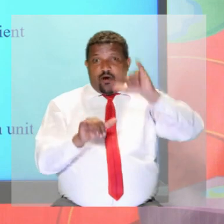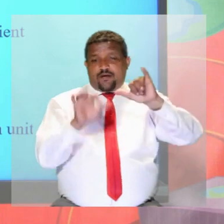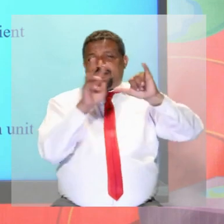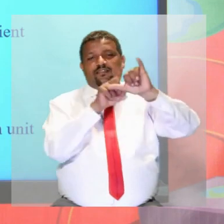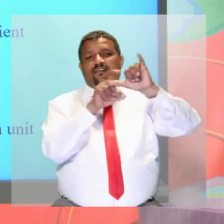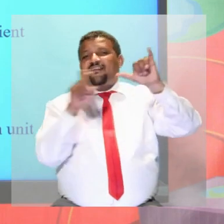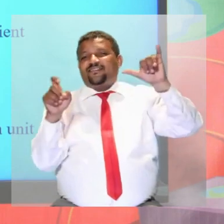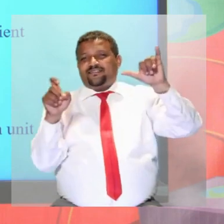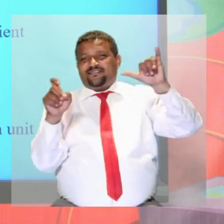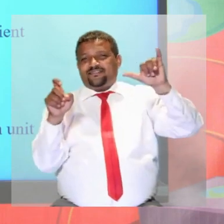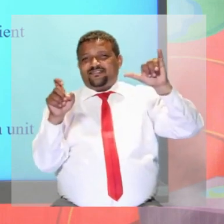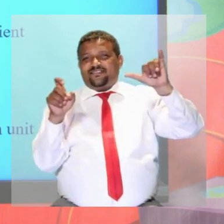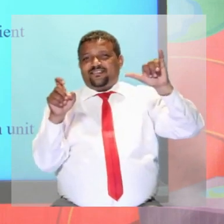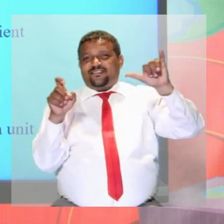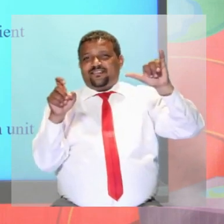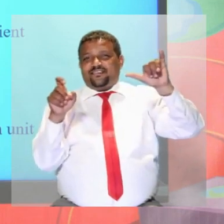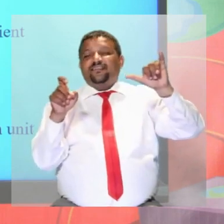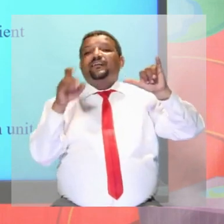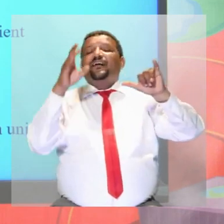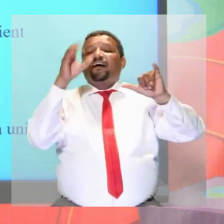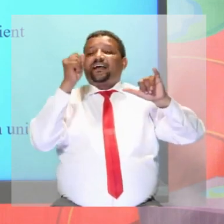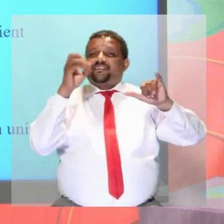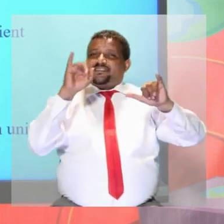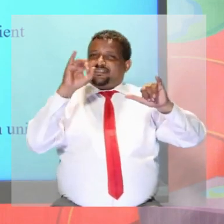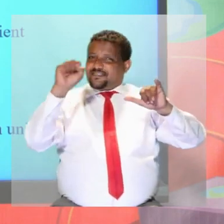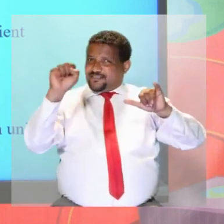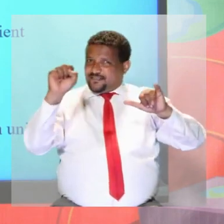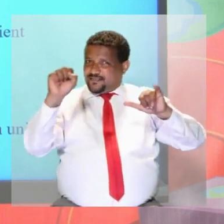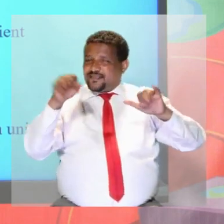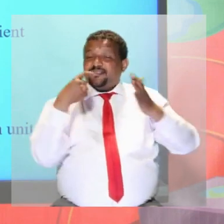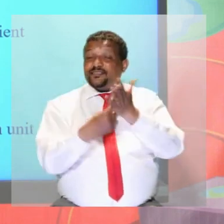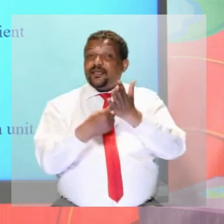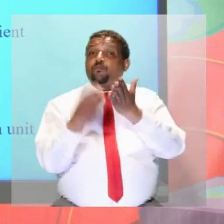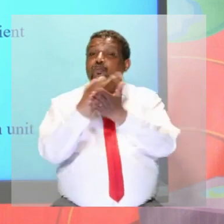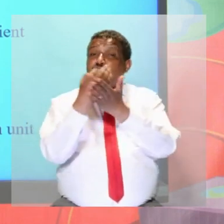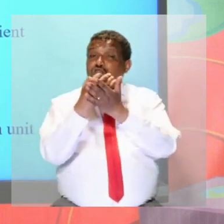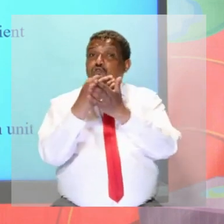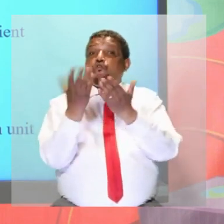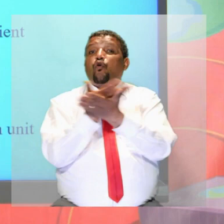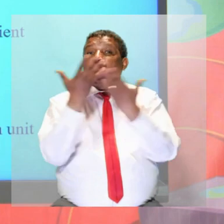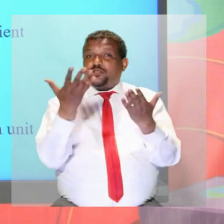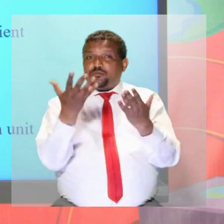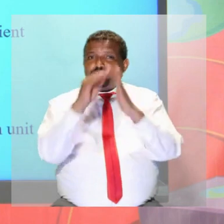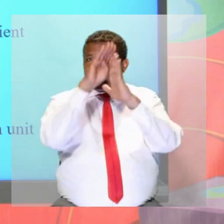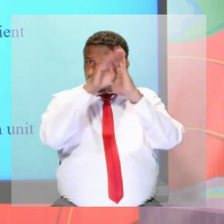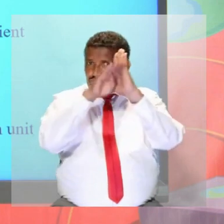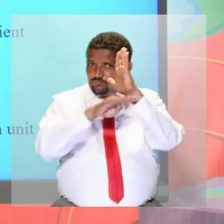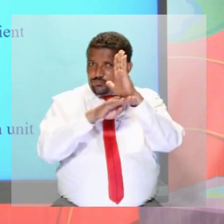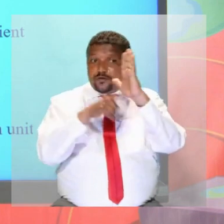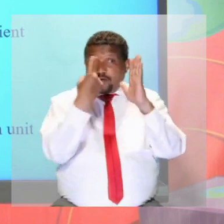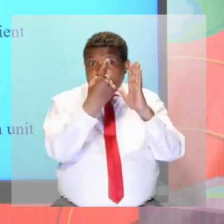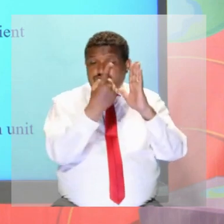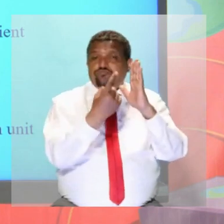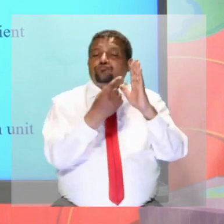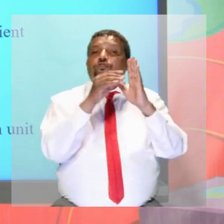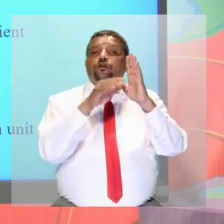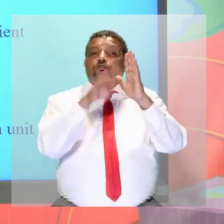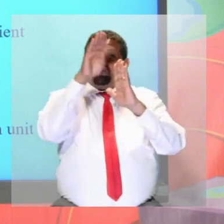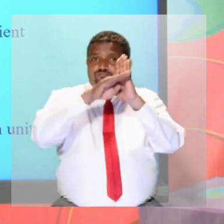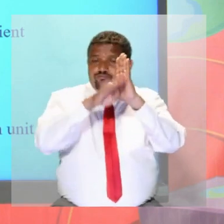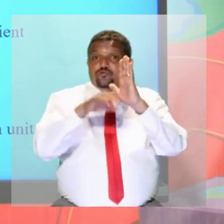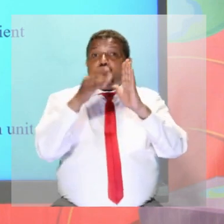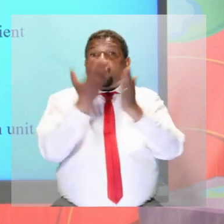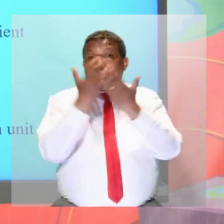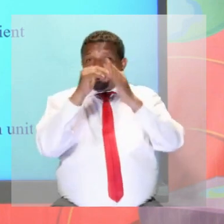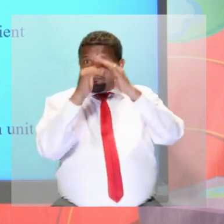means as we increase production of one of the commodity, we are reducing production of the other, and as we reduce production of